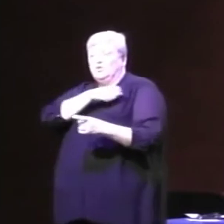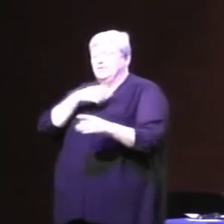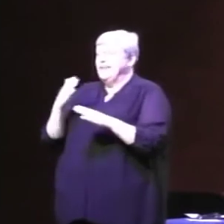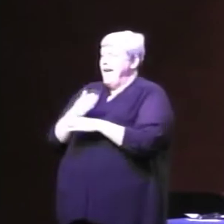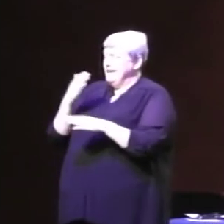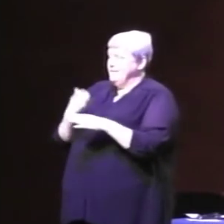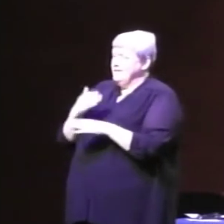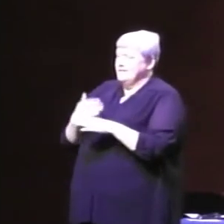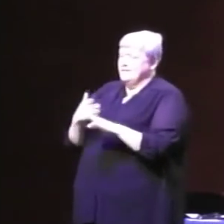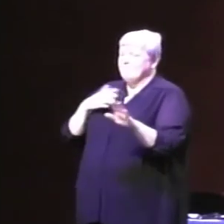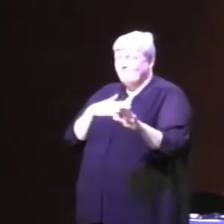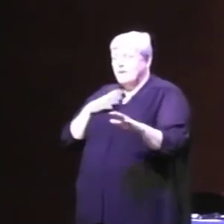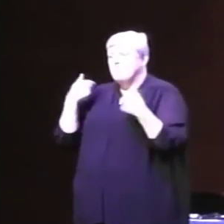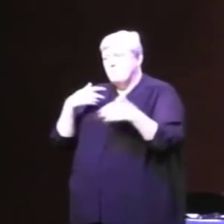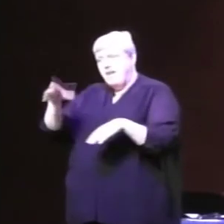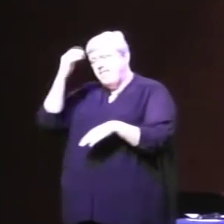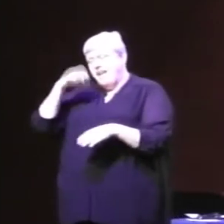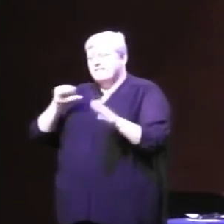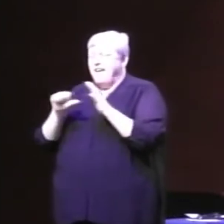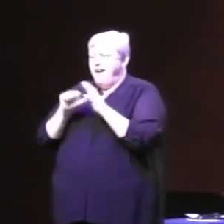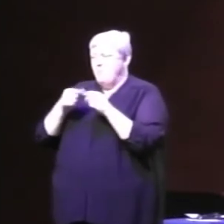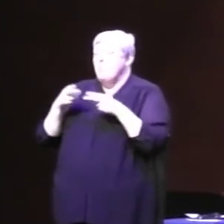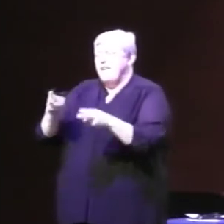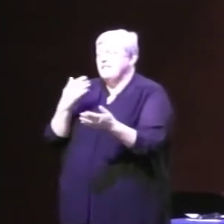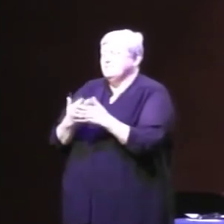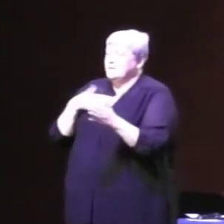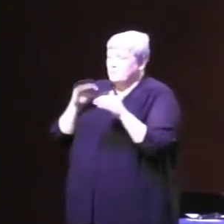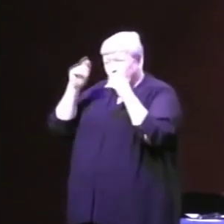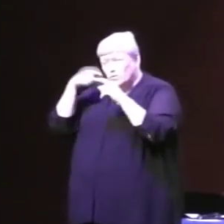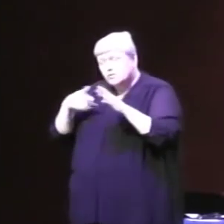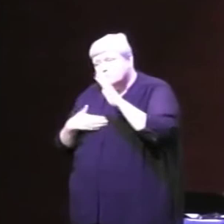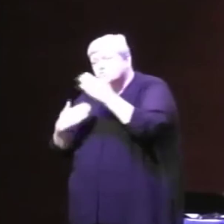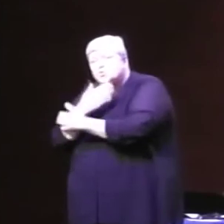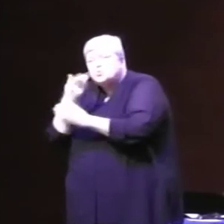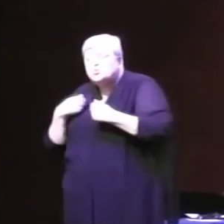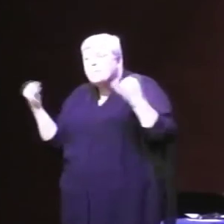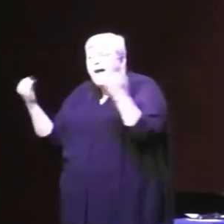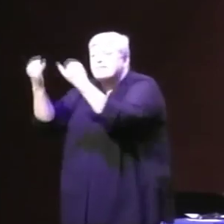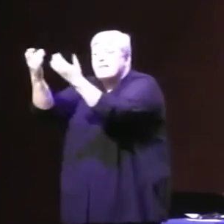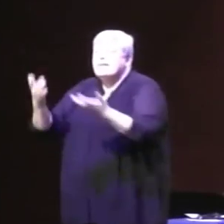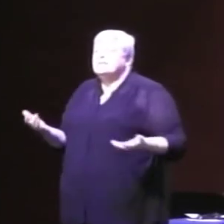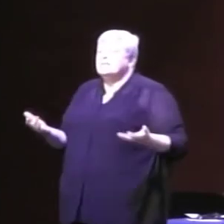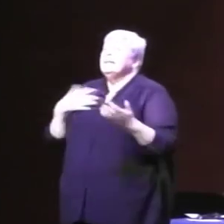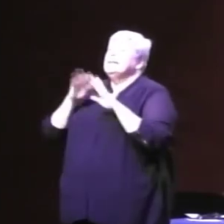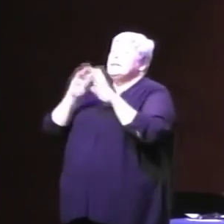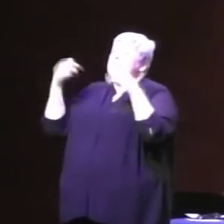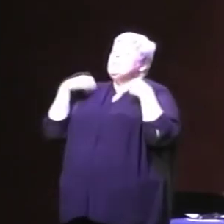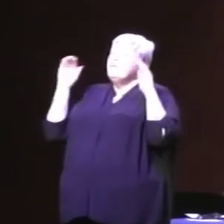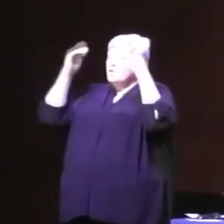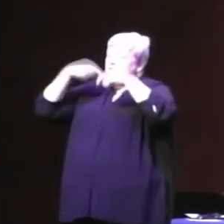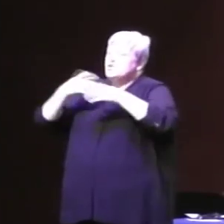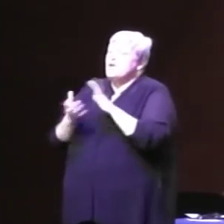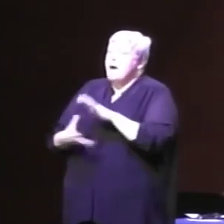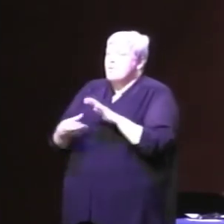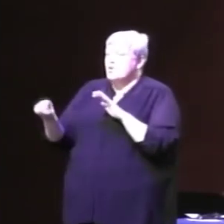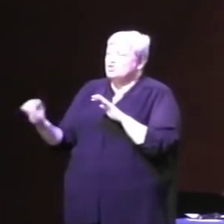lessons we have learned the hard way and instead can focus on fighting new battles. The committee have also focused on abortion rights in the